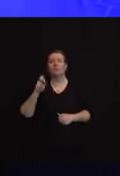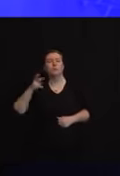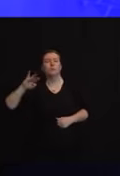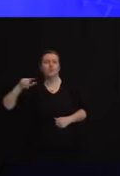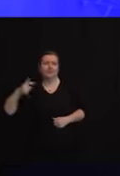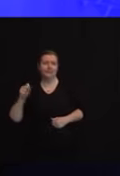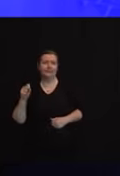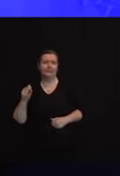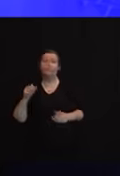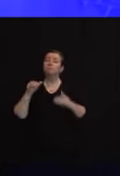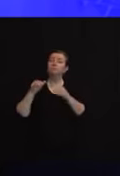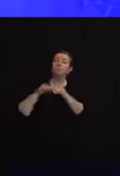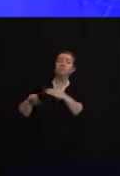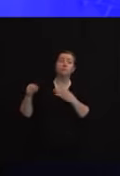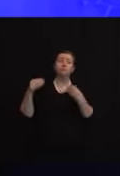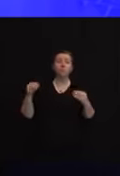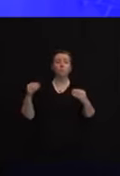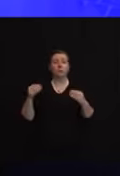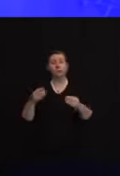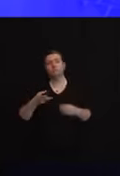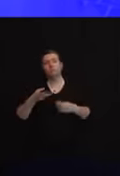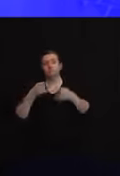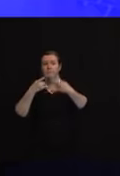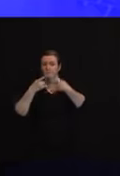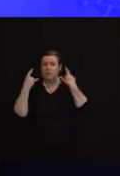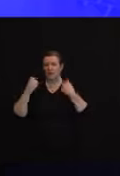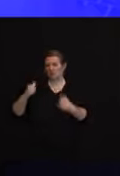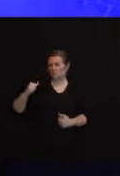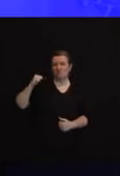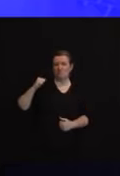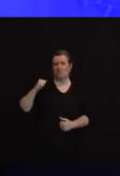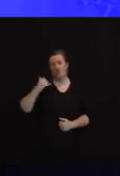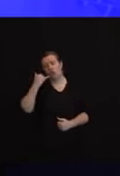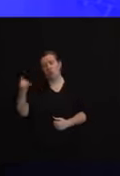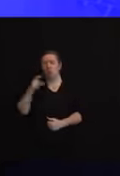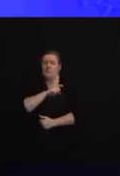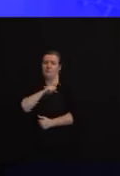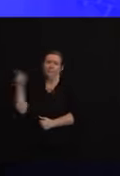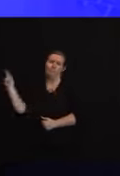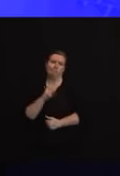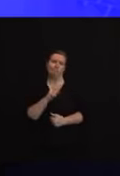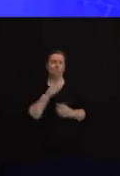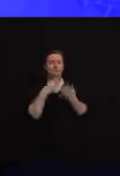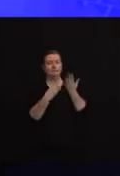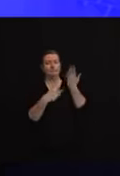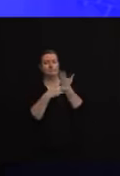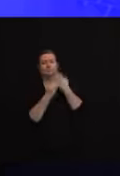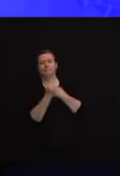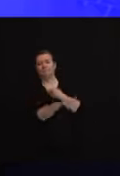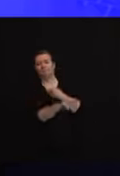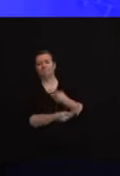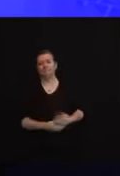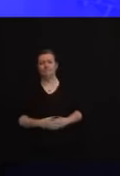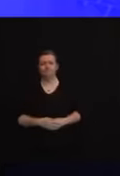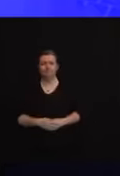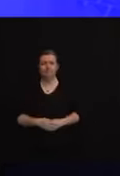Police responded and issued a summons citation to that subject. And Elizabeth, a large crowd